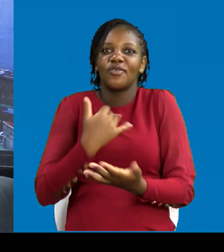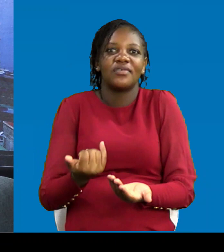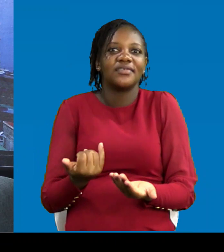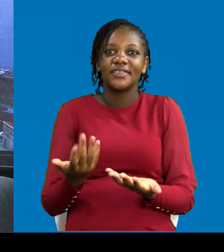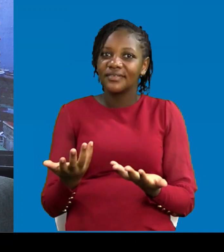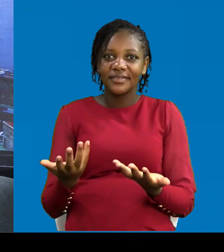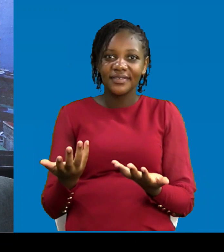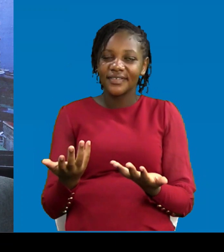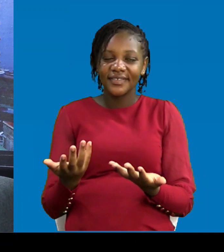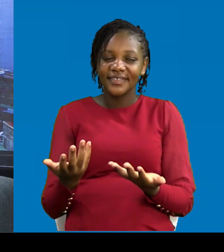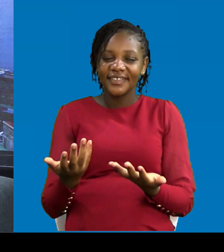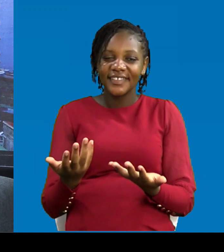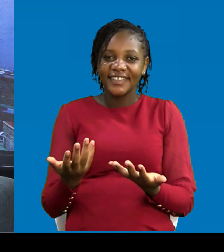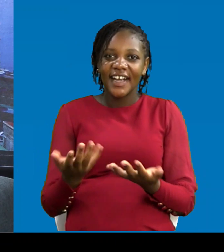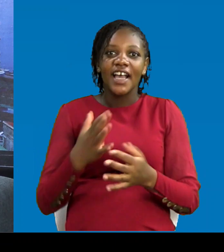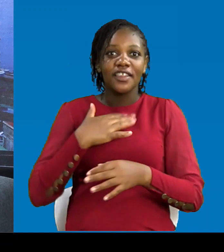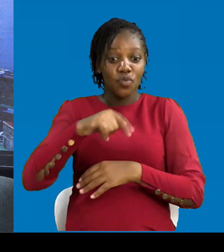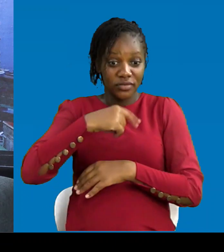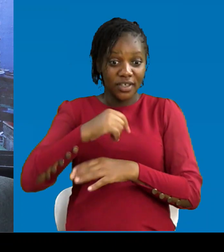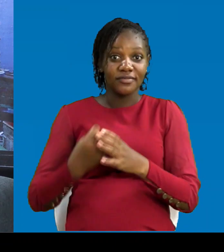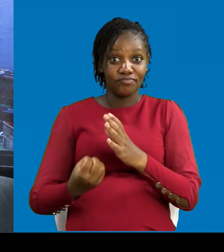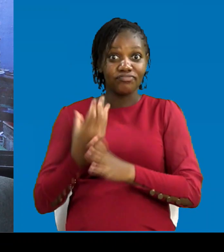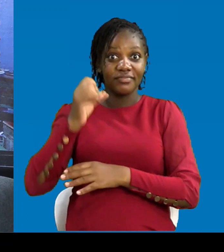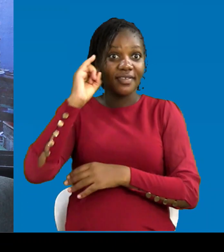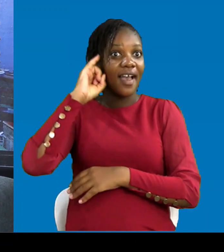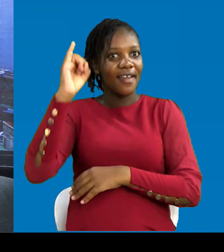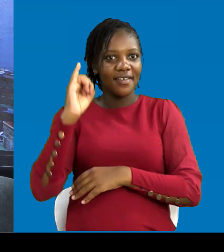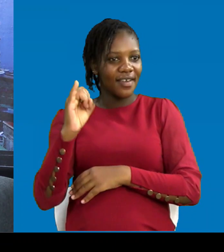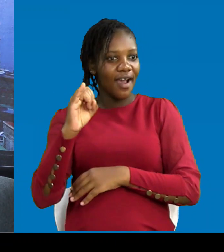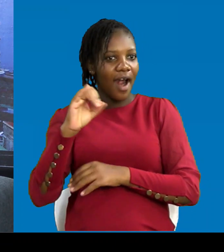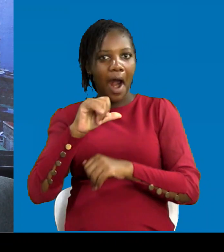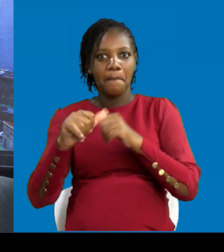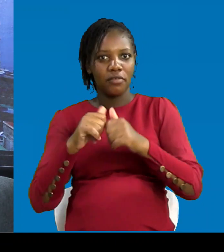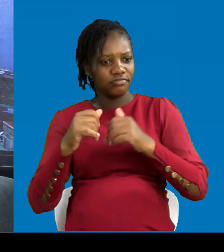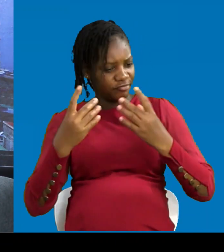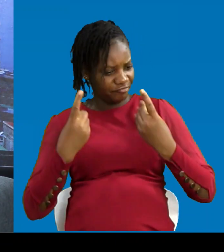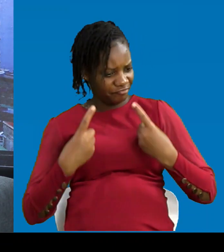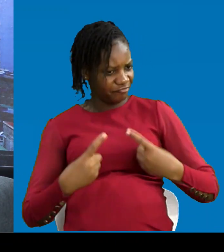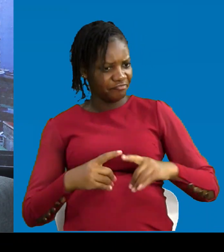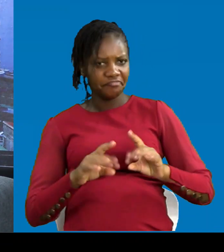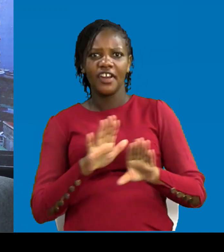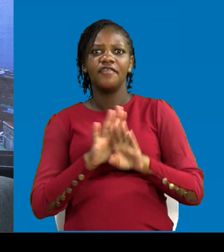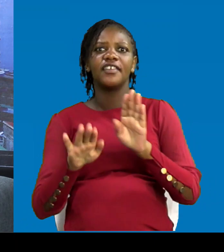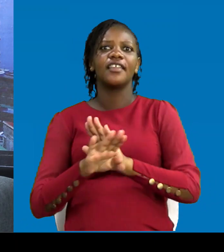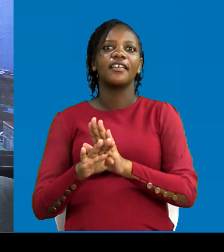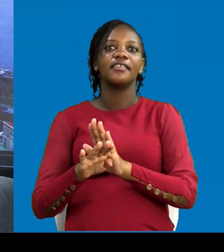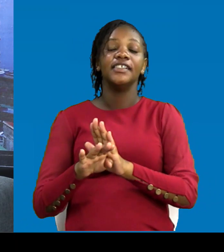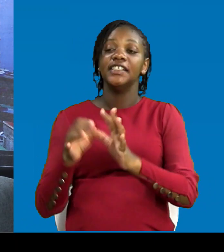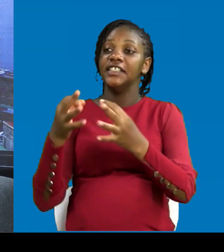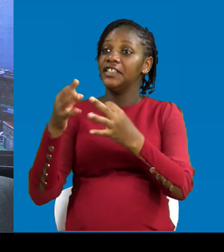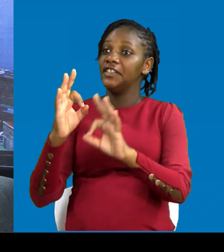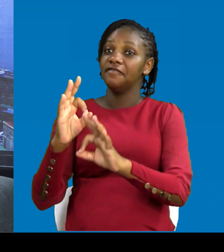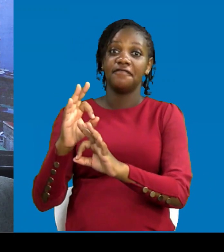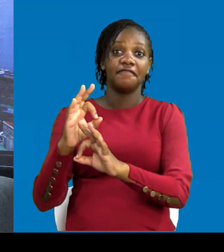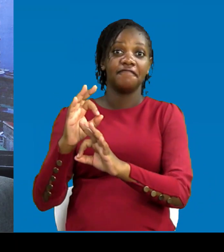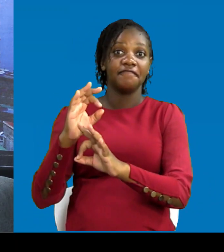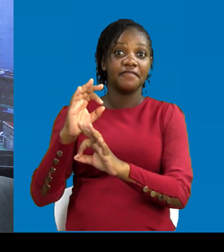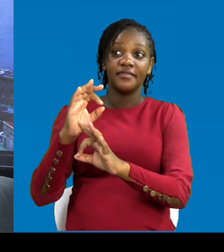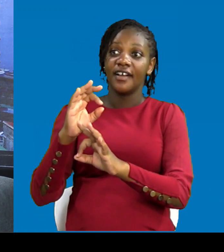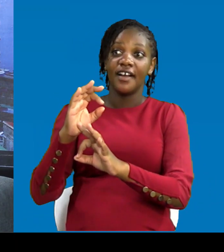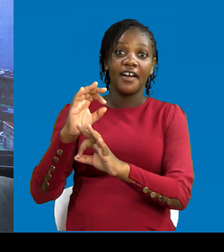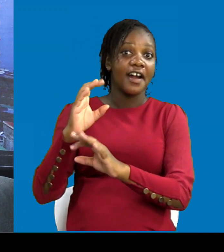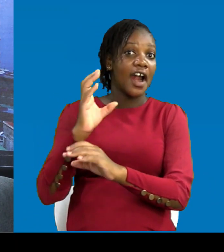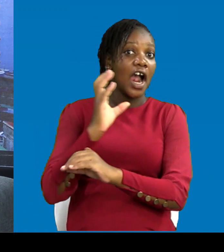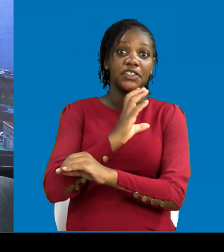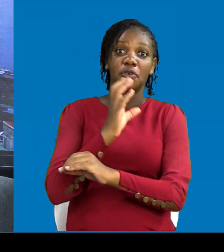know, to come up with the look. So yeah, so that now we advise if what the client has come up with